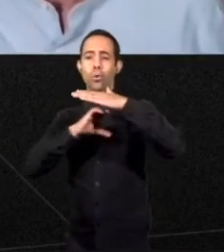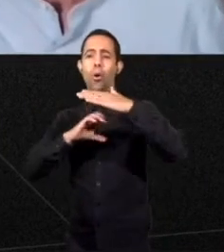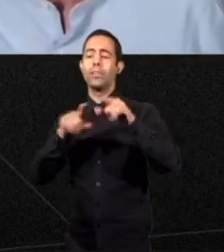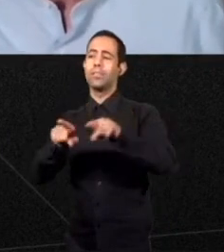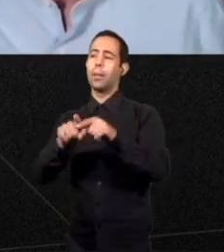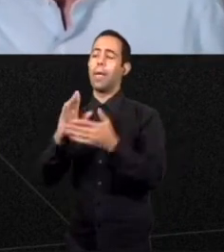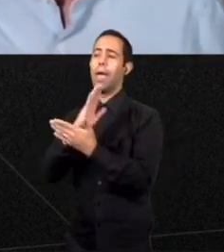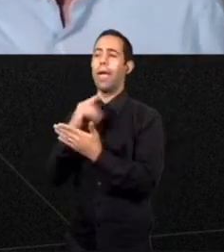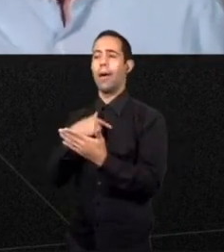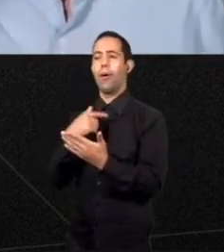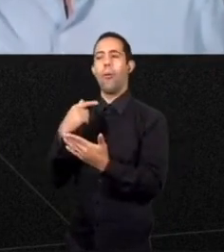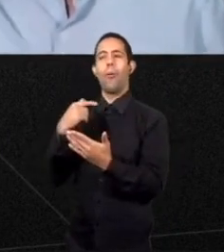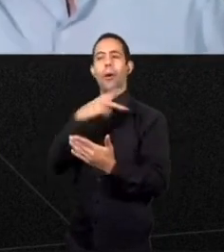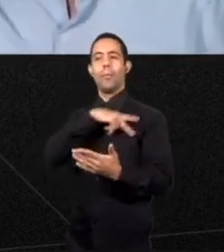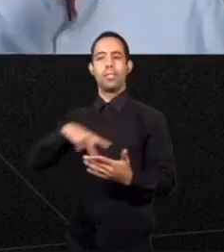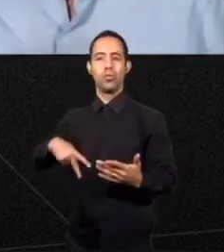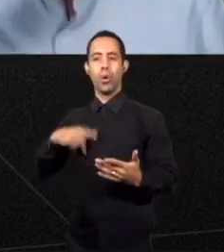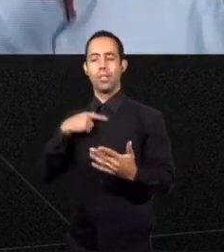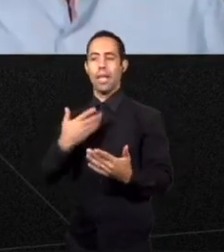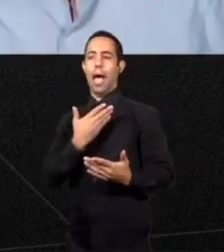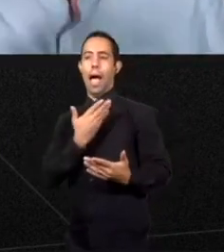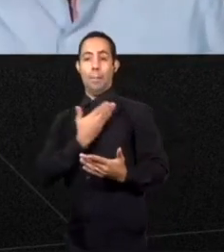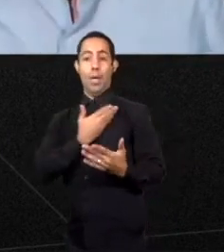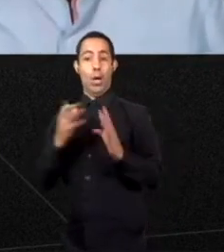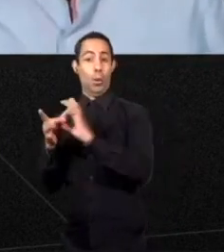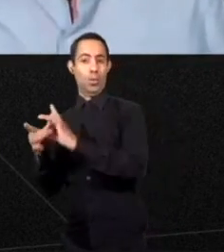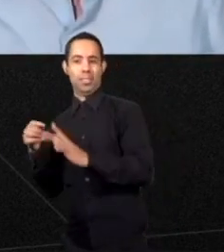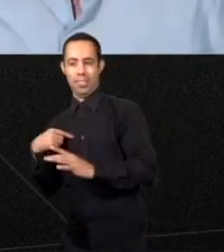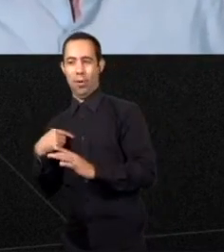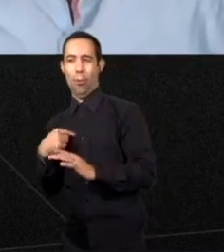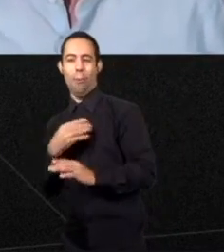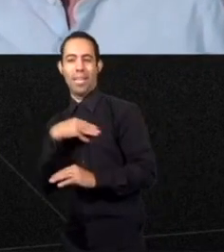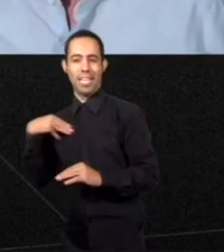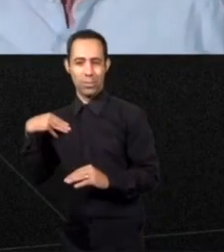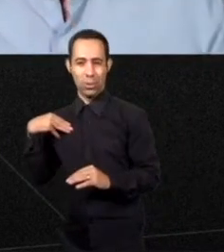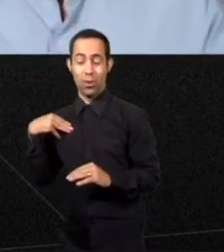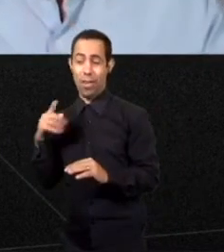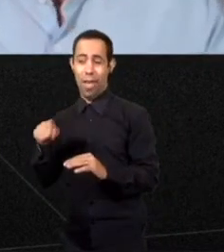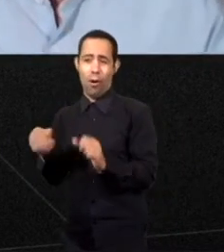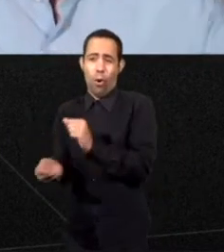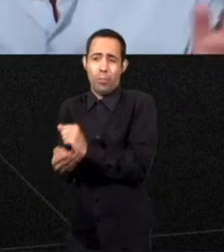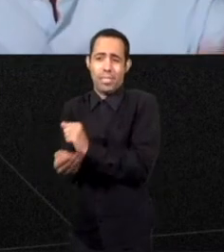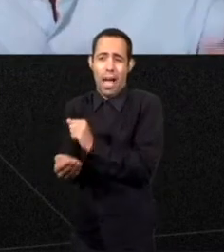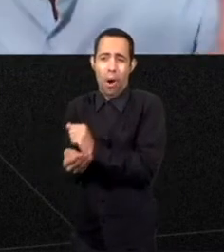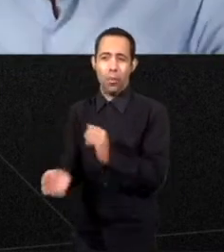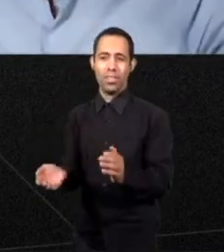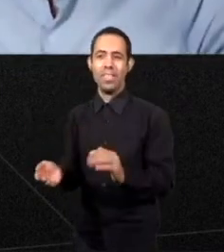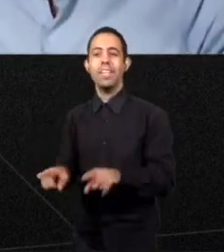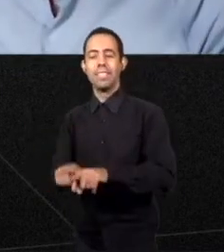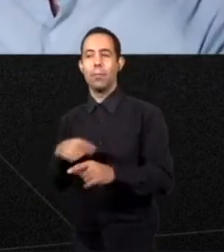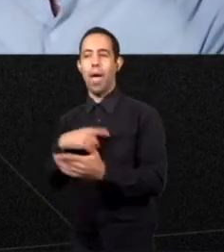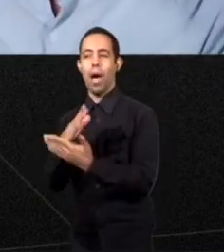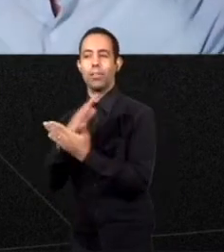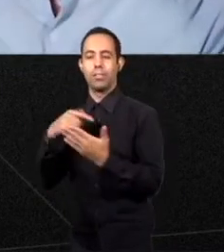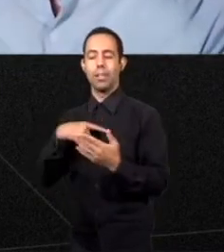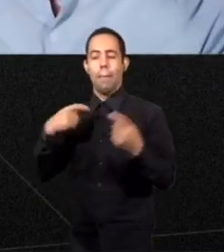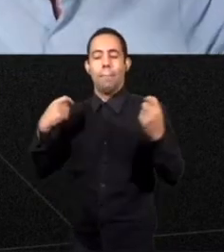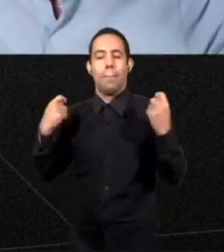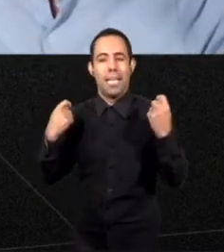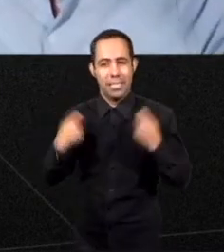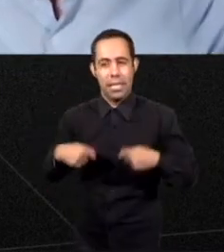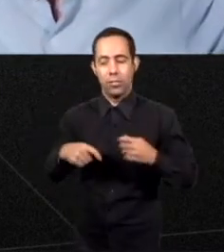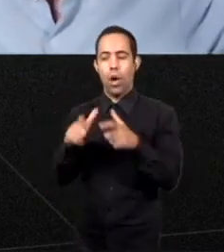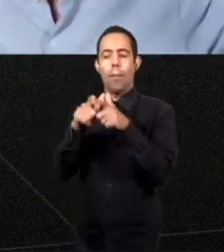corruption. So whenever you increase surveillance of citizens, at the same time increase surveillance against